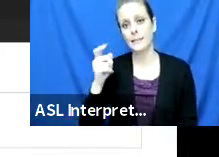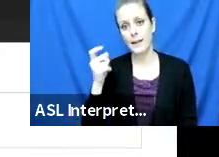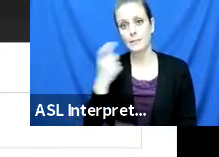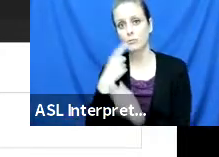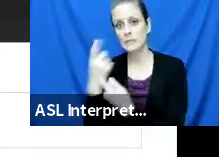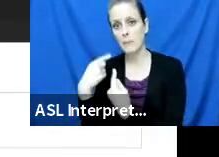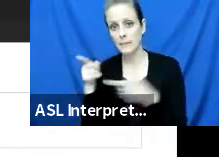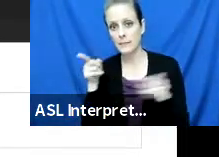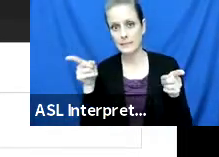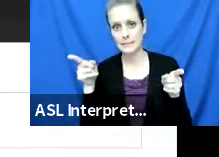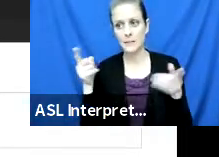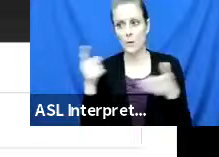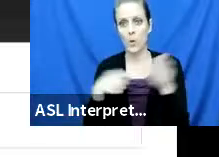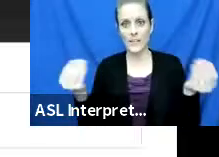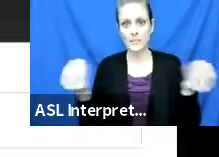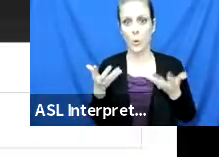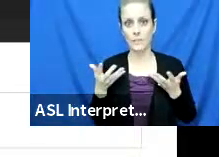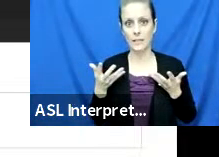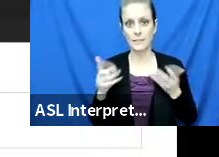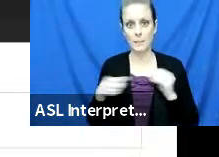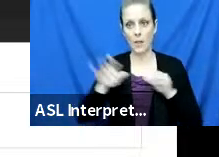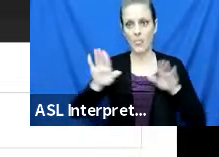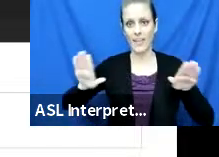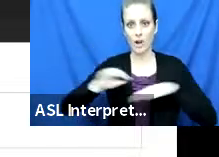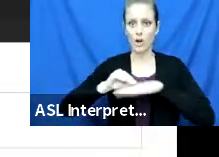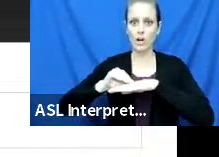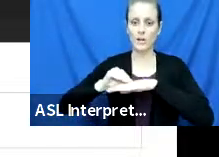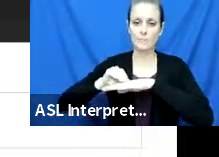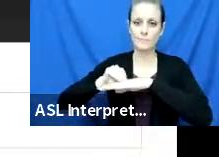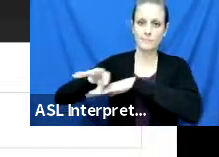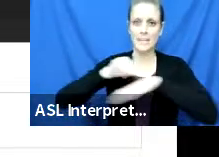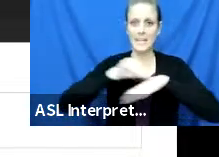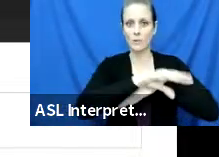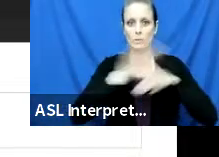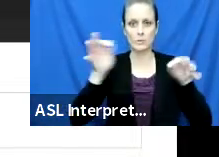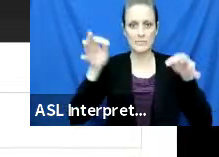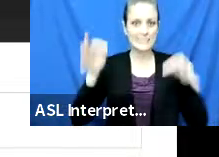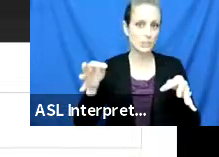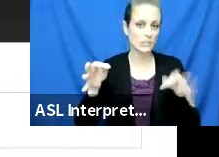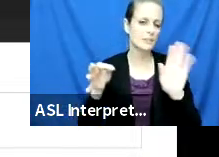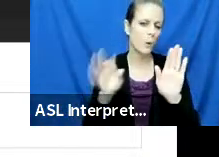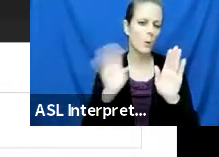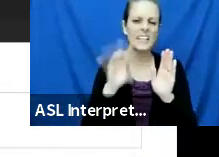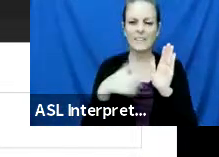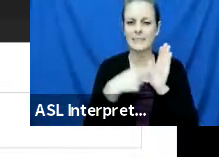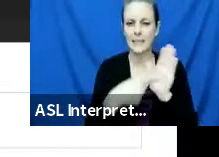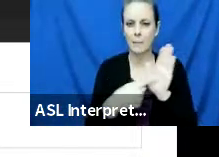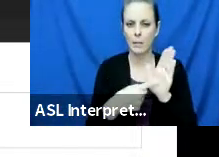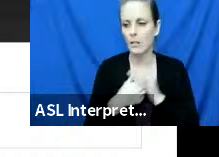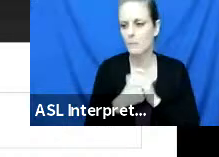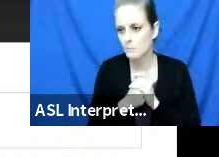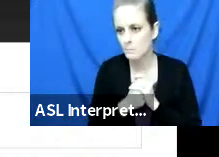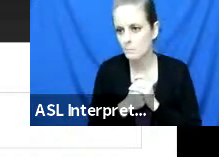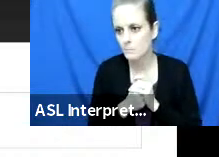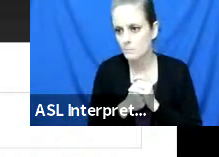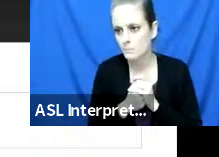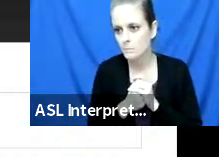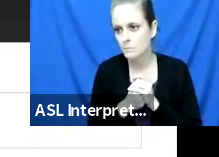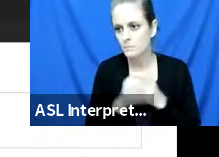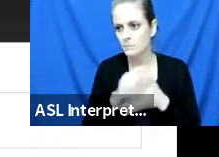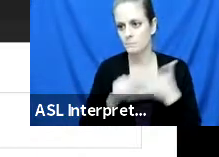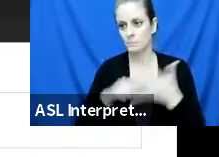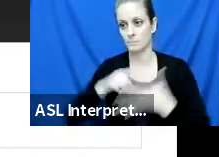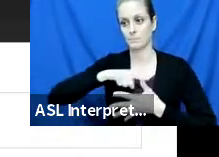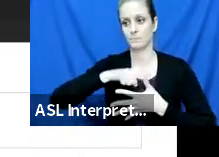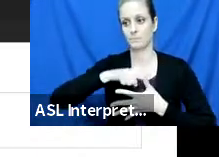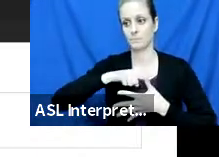what they told us about what influences their decision-making. For example, confidence that the